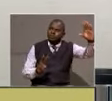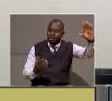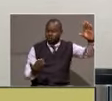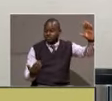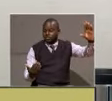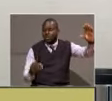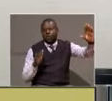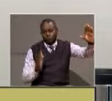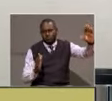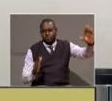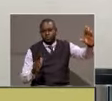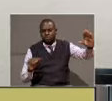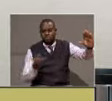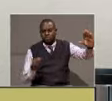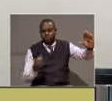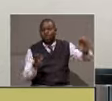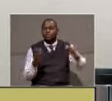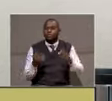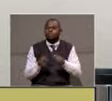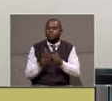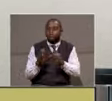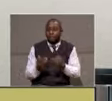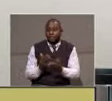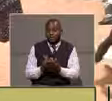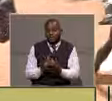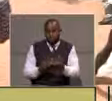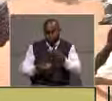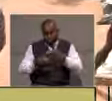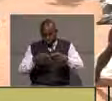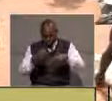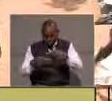and verify it. So this is something that is still being refined.